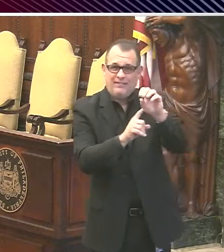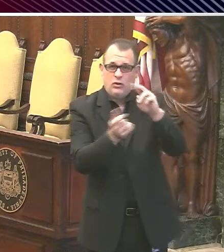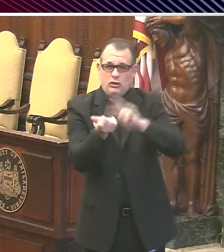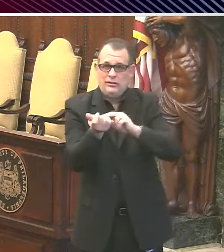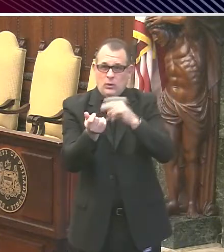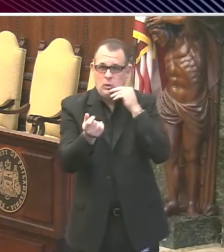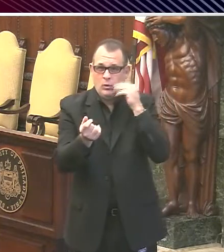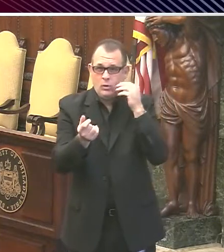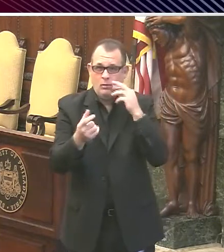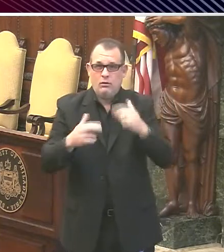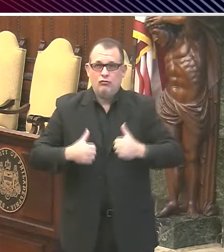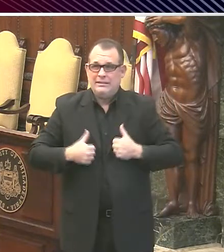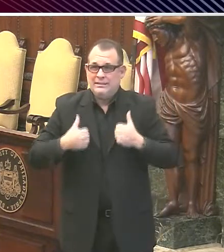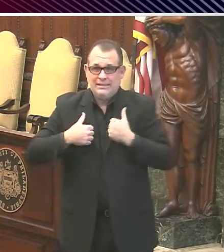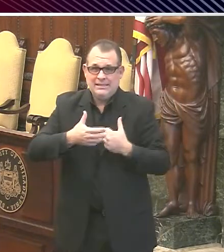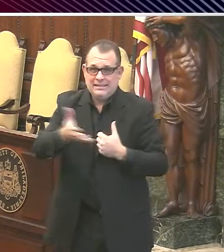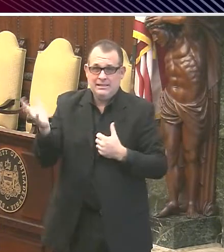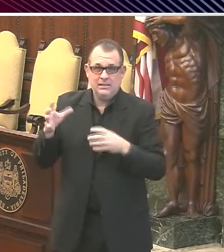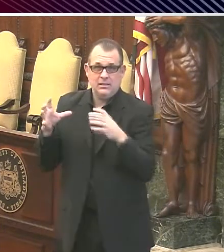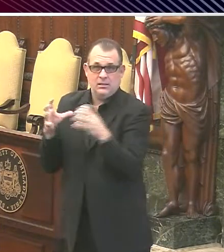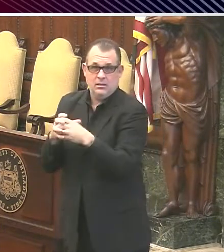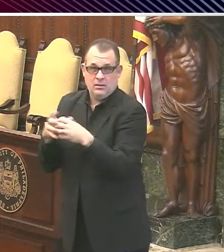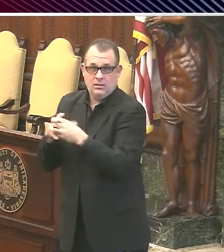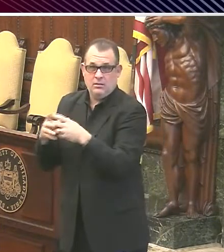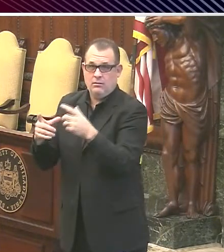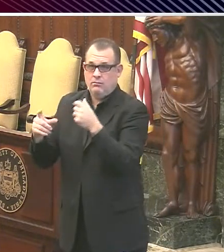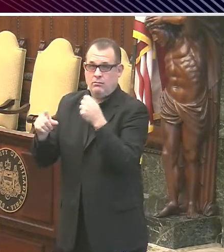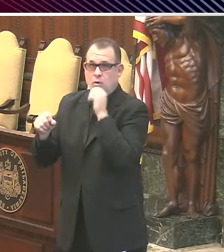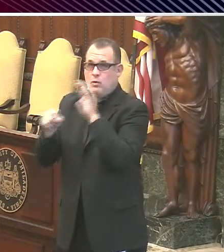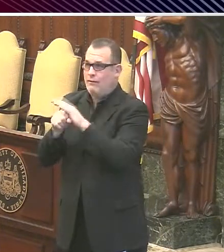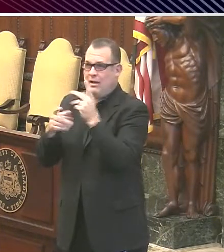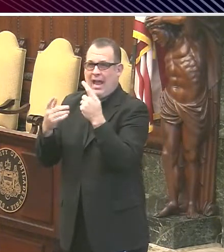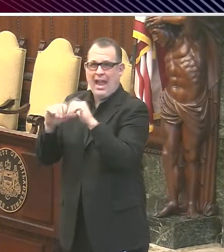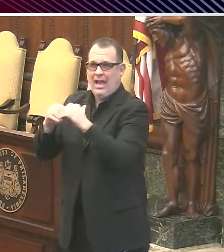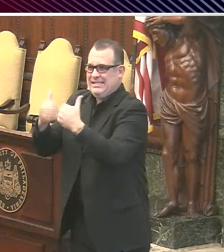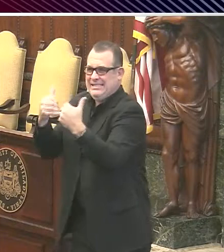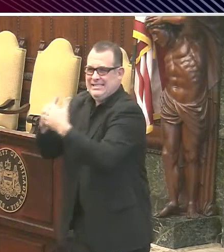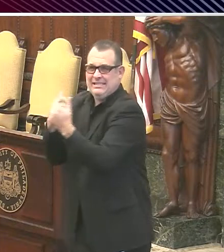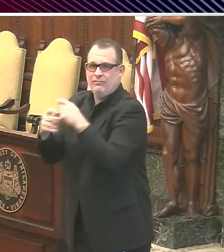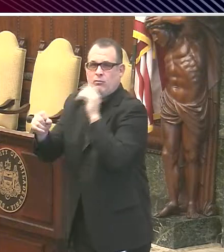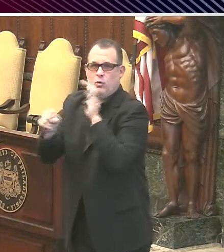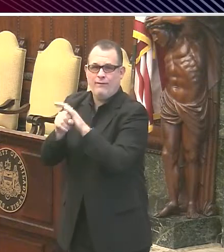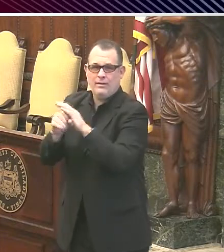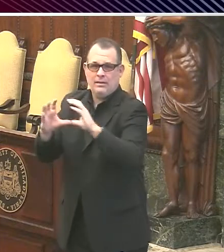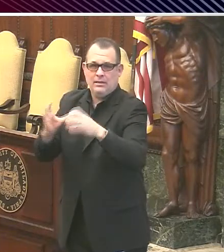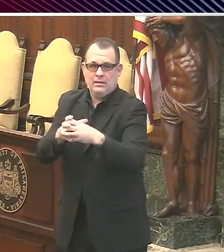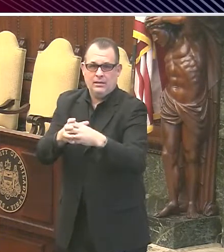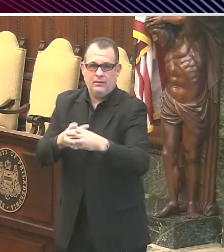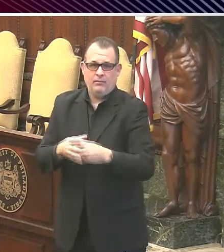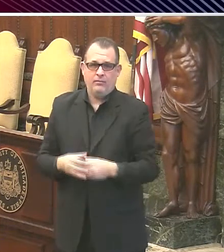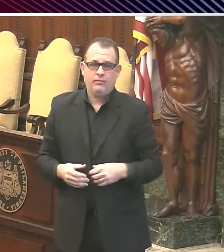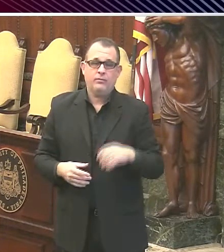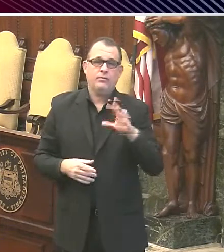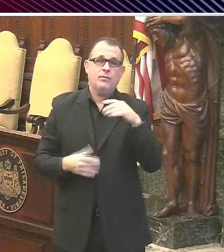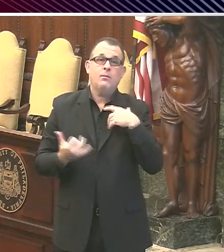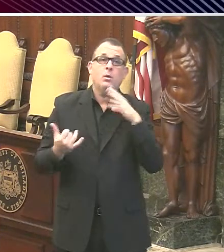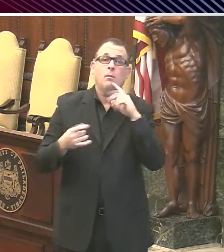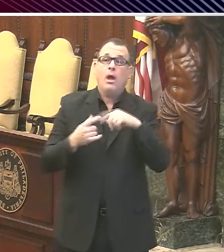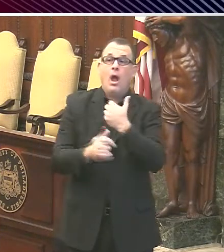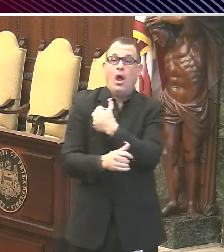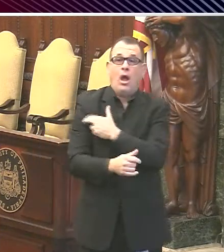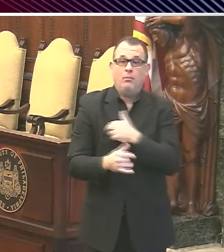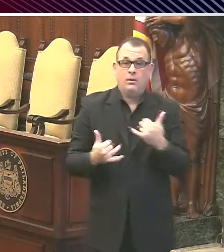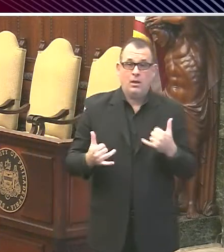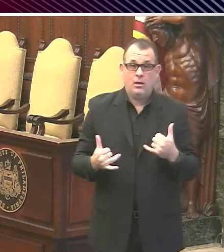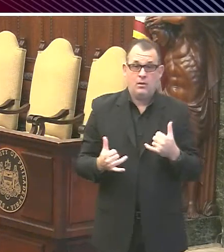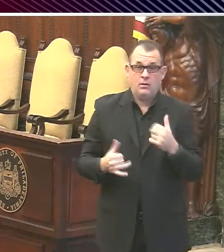the other residents in the nursing homes where they got their infection. What about our city's hospitals? Well, the number of people hospitalized with COVID is still